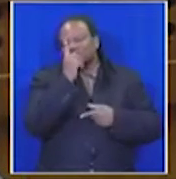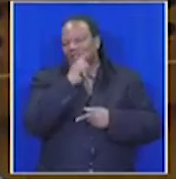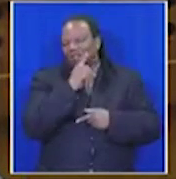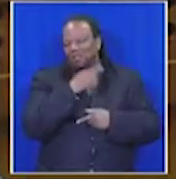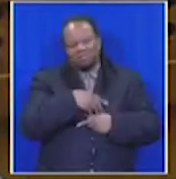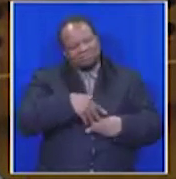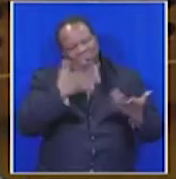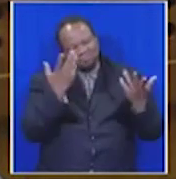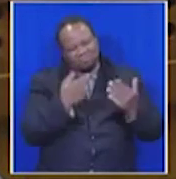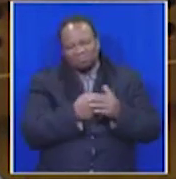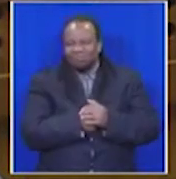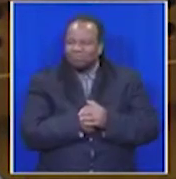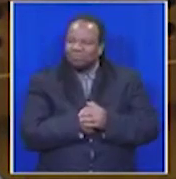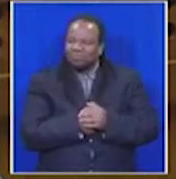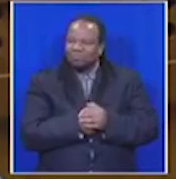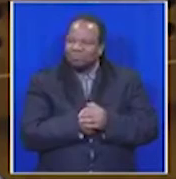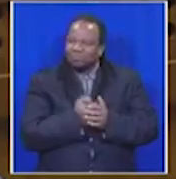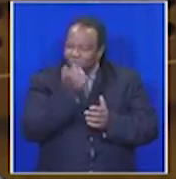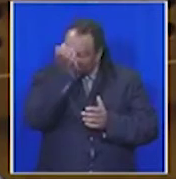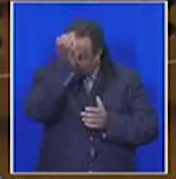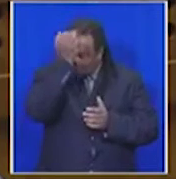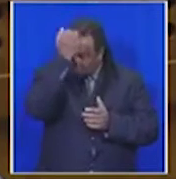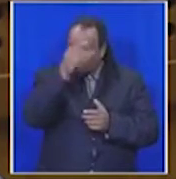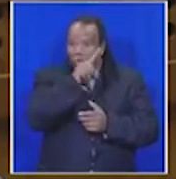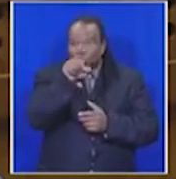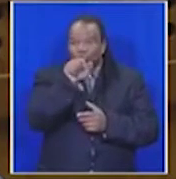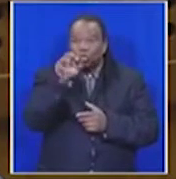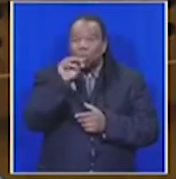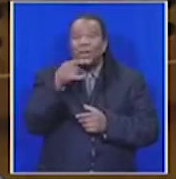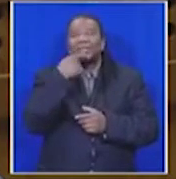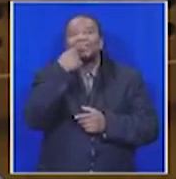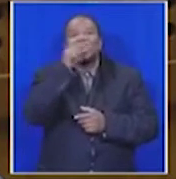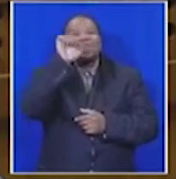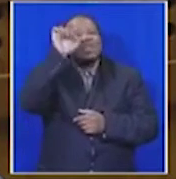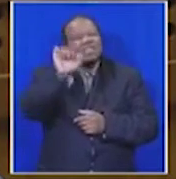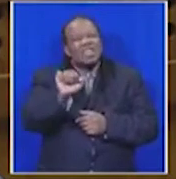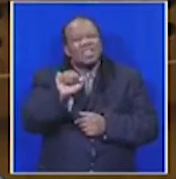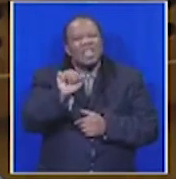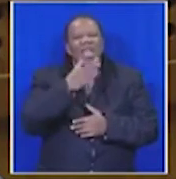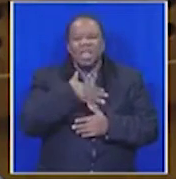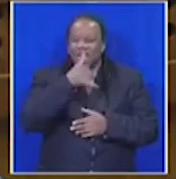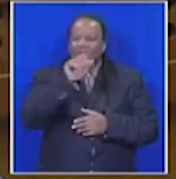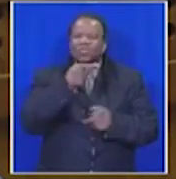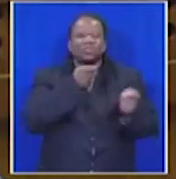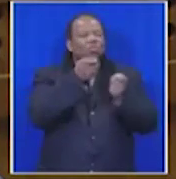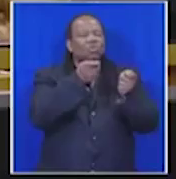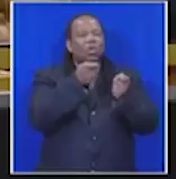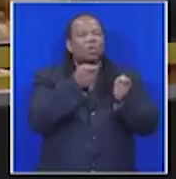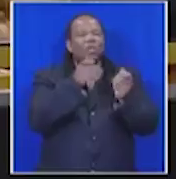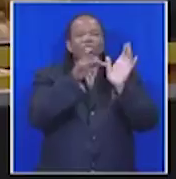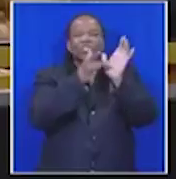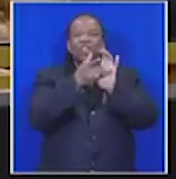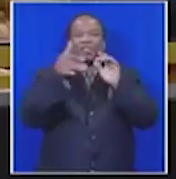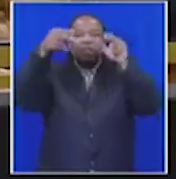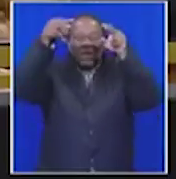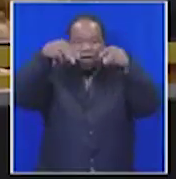anymore. Jacob Zuma famously said that the ANC would rule until Jesus returned, and for many municipalities, the second